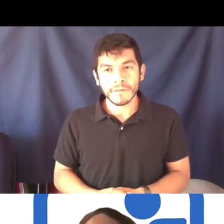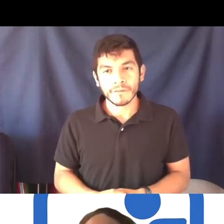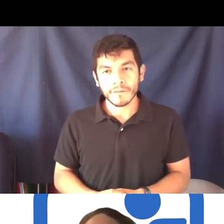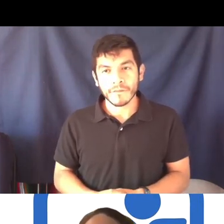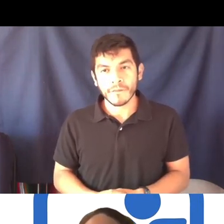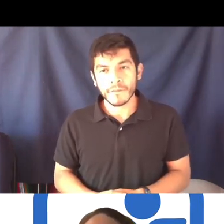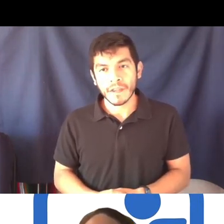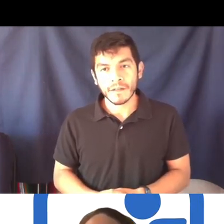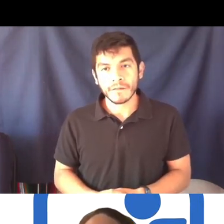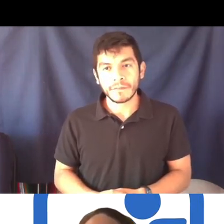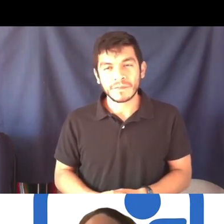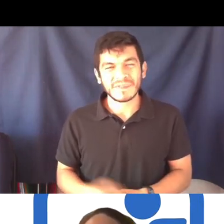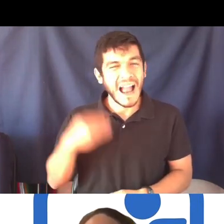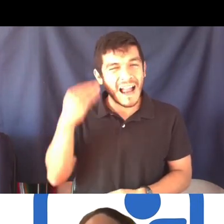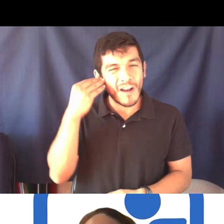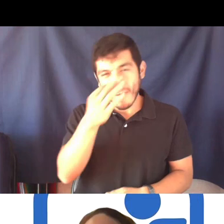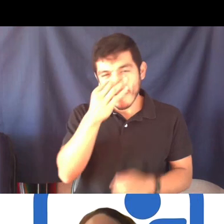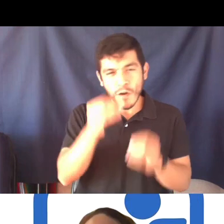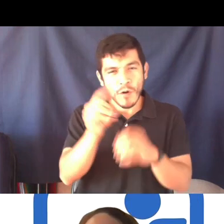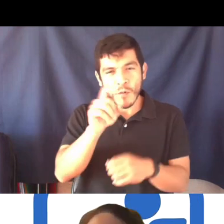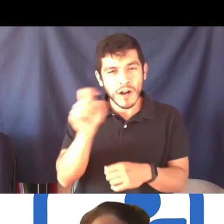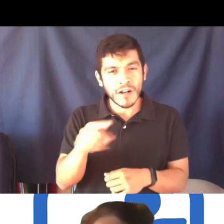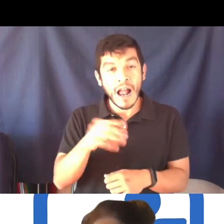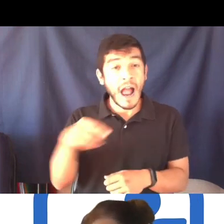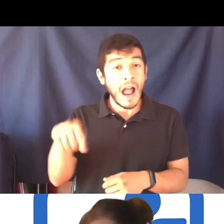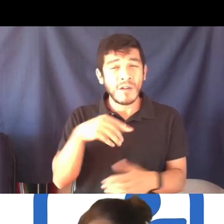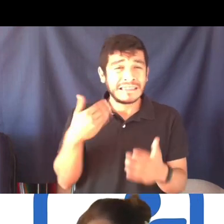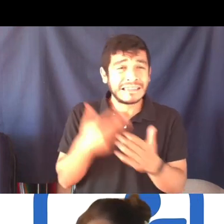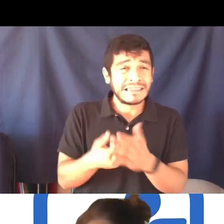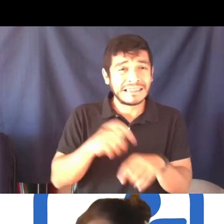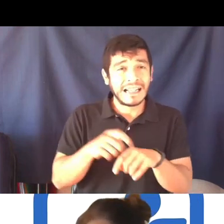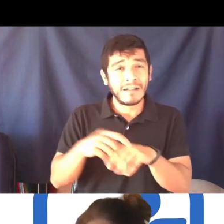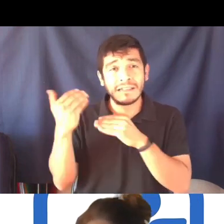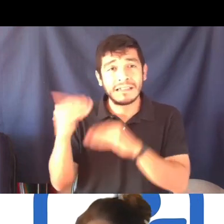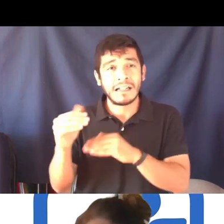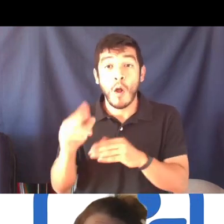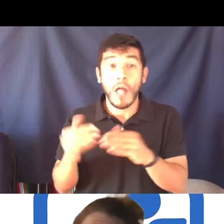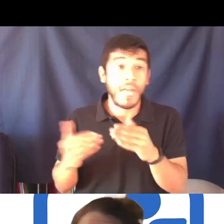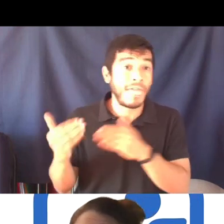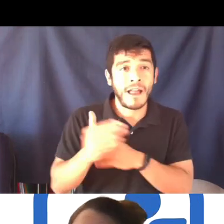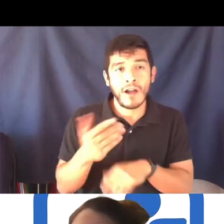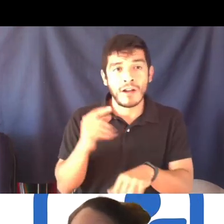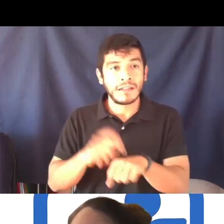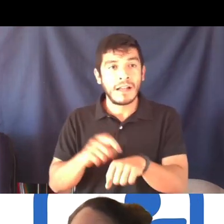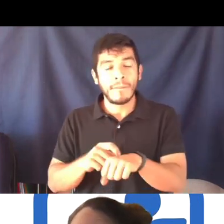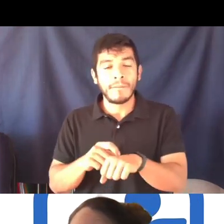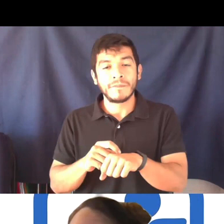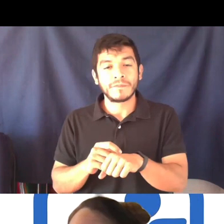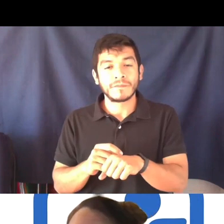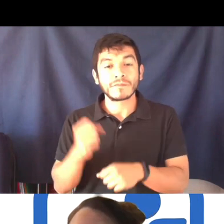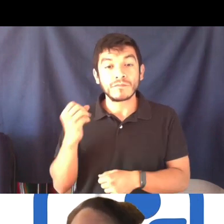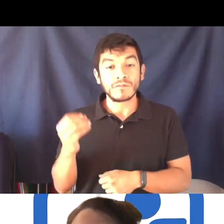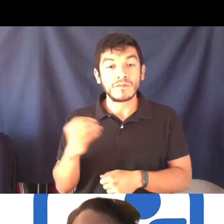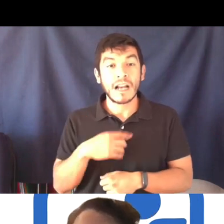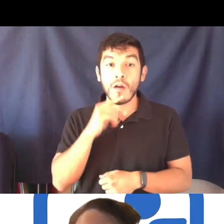I know there were a couple more questions, and we're getting close to our time, or actually we're past our time. So I really want to